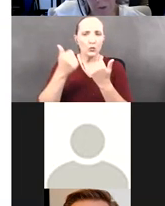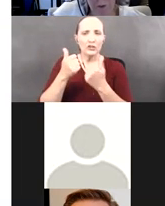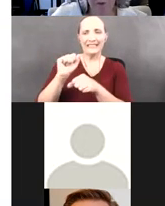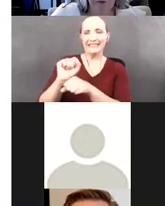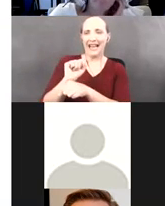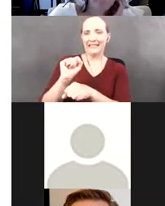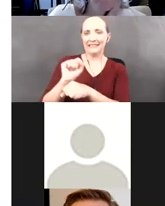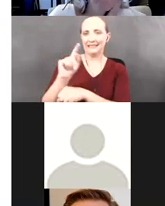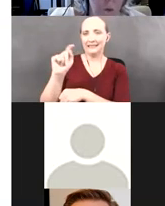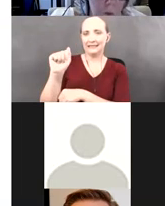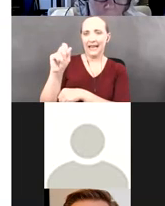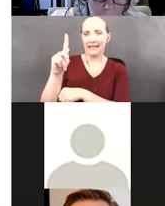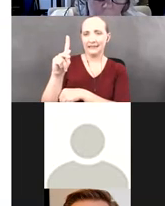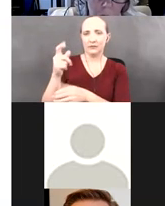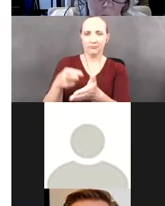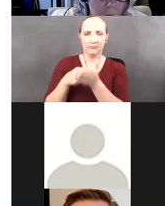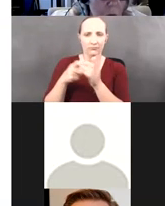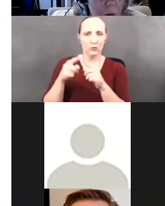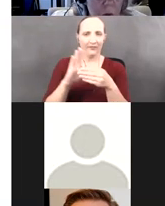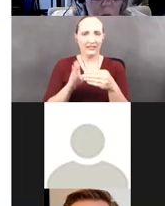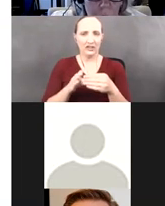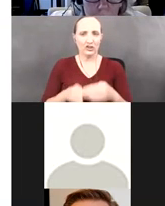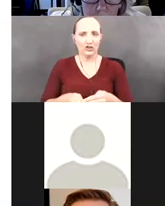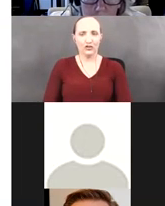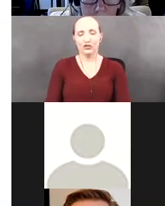saber cuáles tareas deberían hacerse.